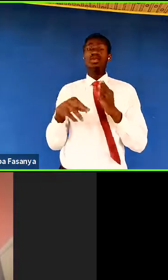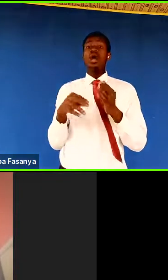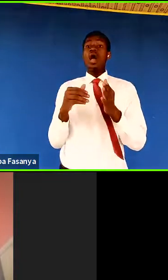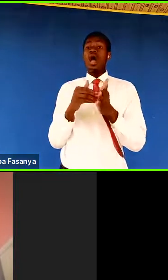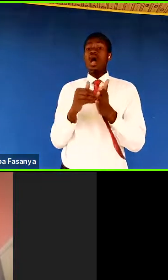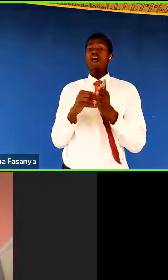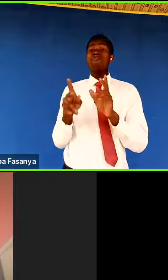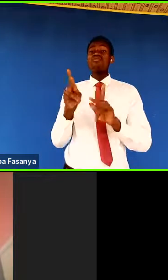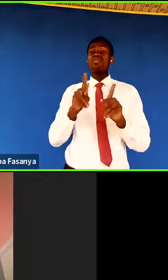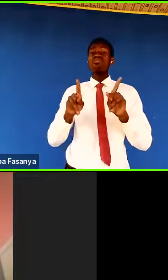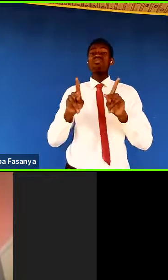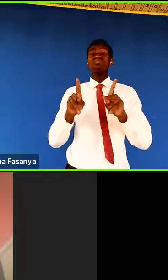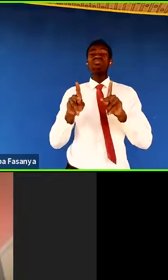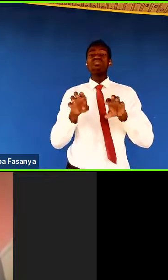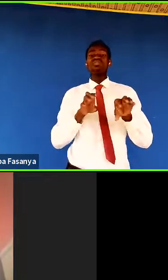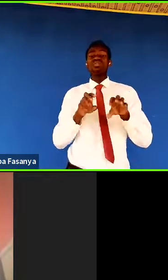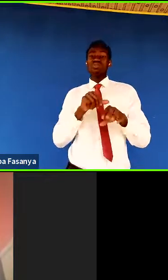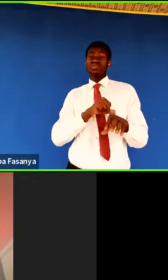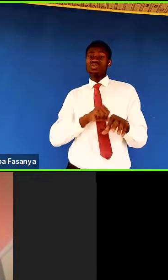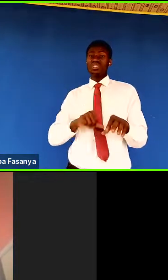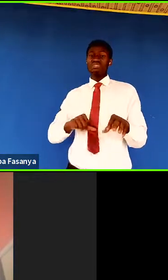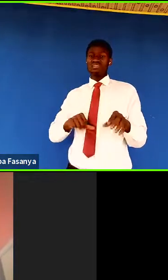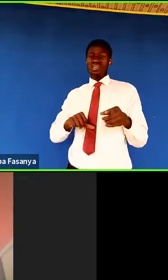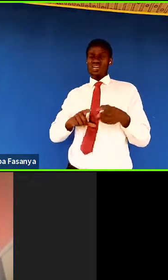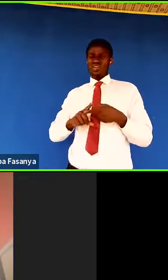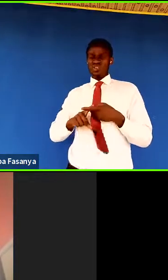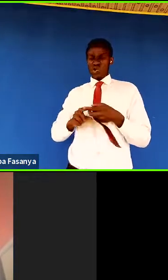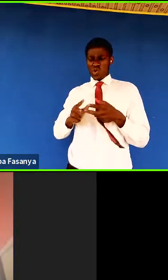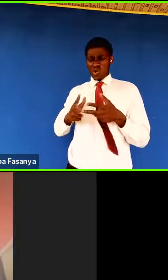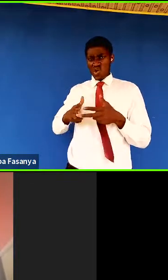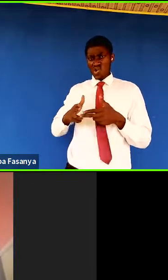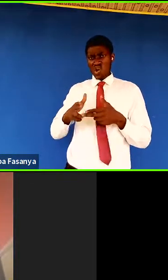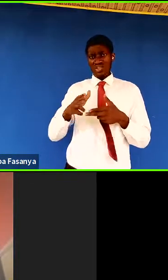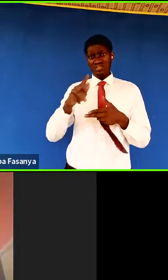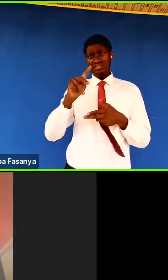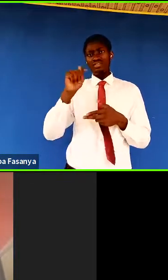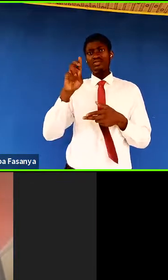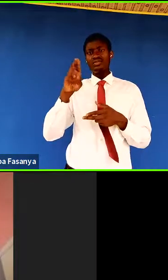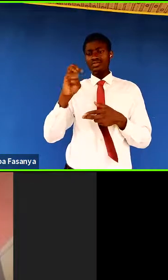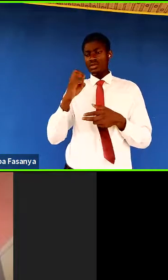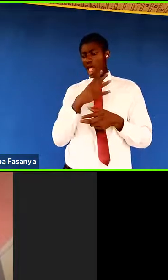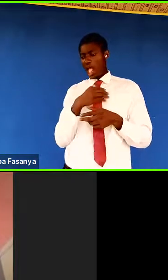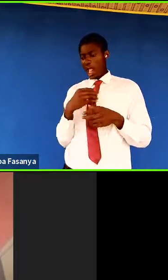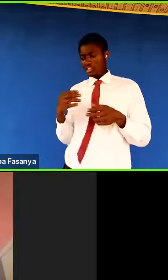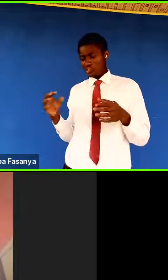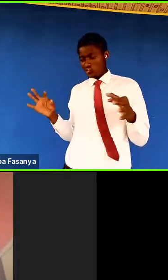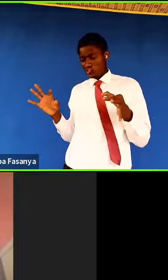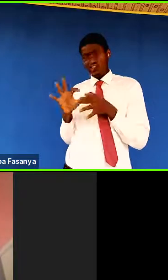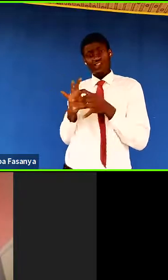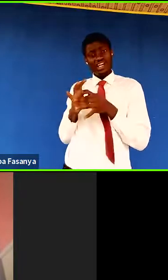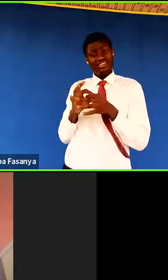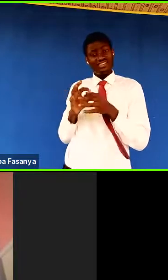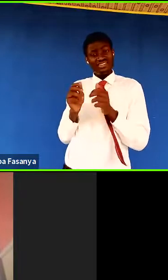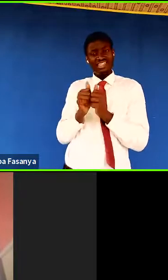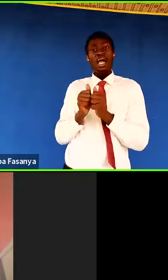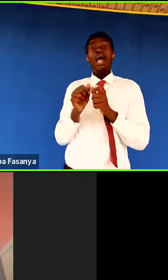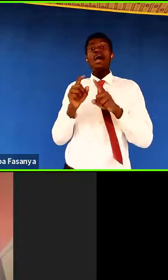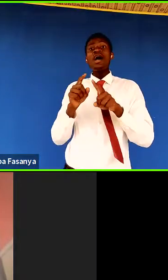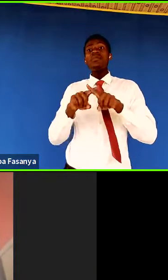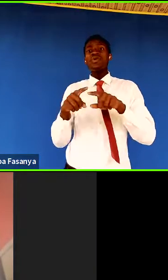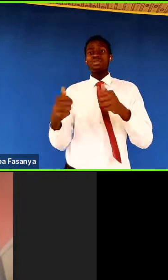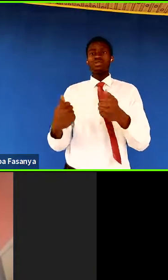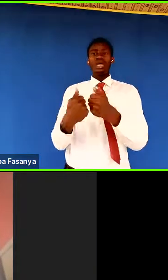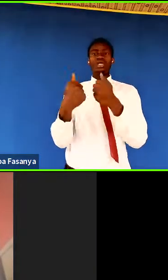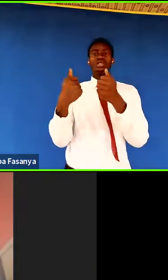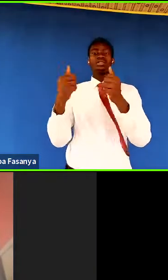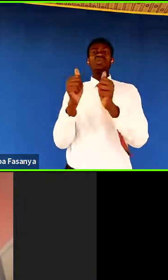the blocked area of the tubes and then try to join the tubes together. But the challenge with that is that sometimes with the healing process